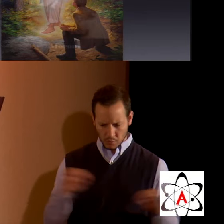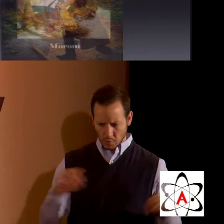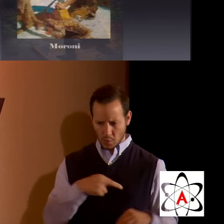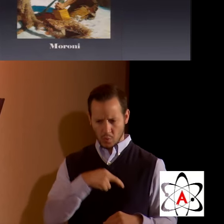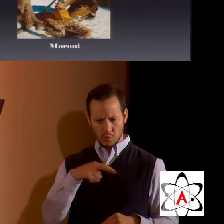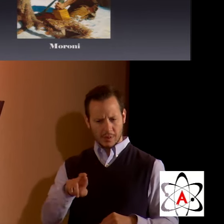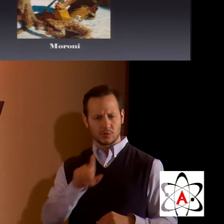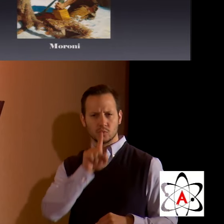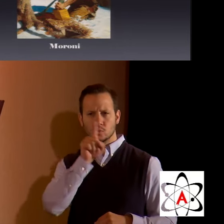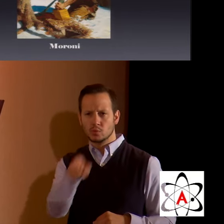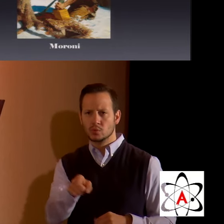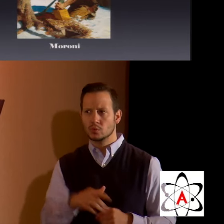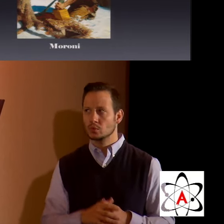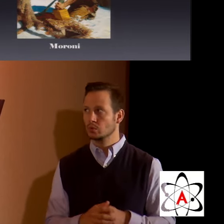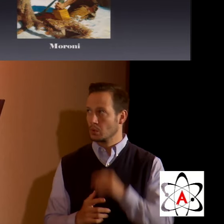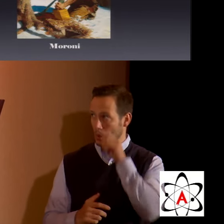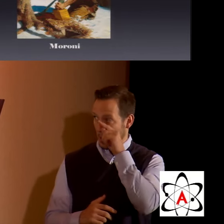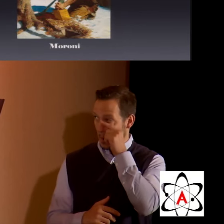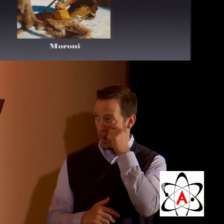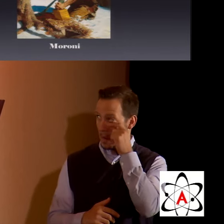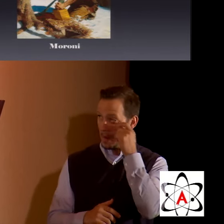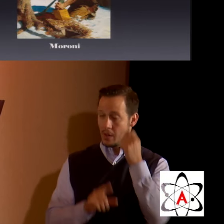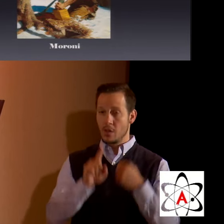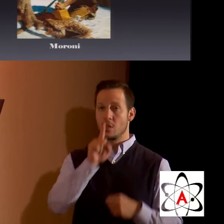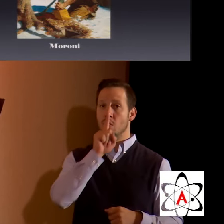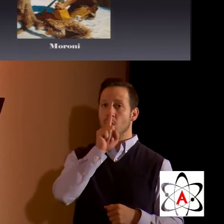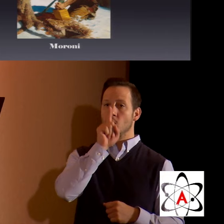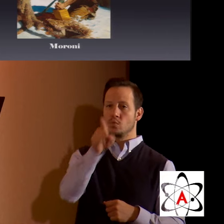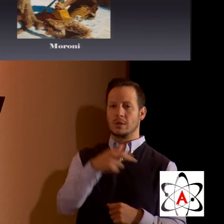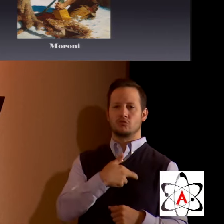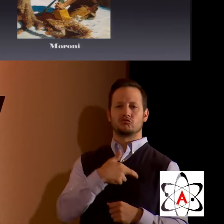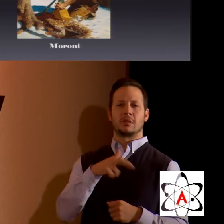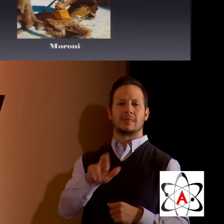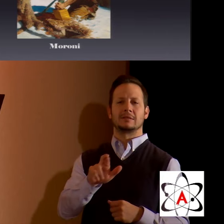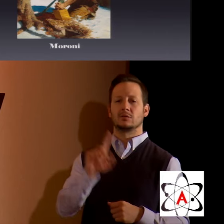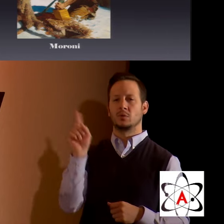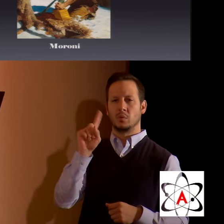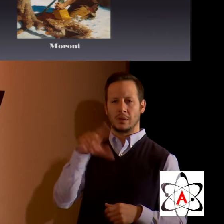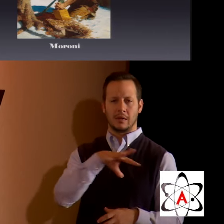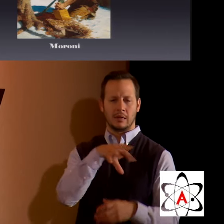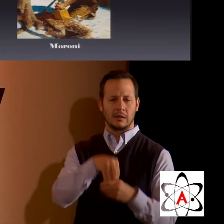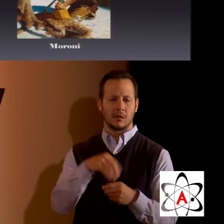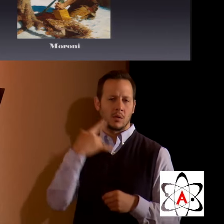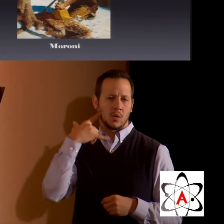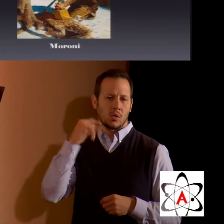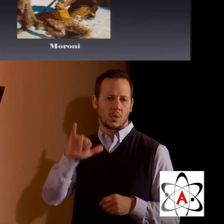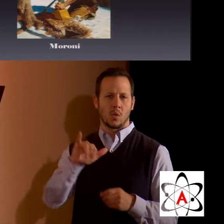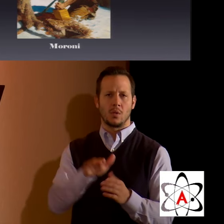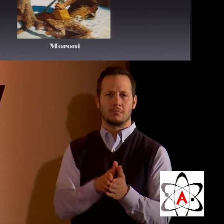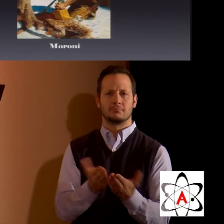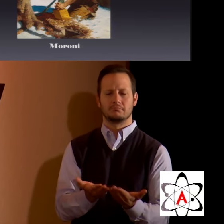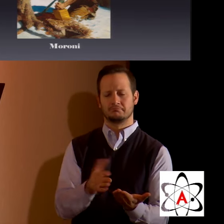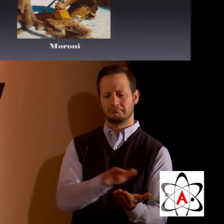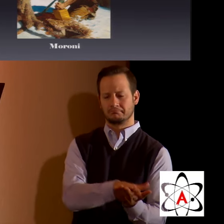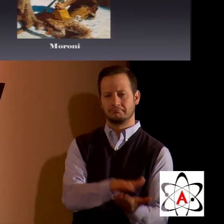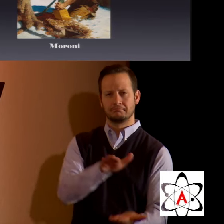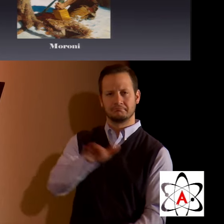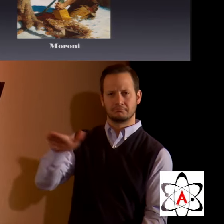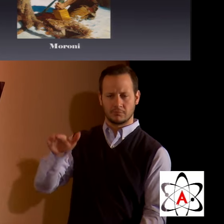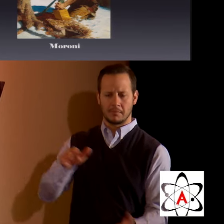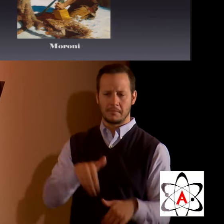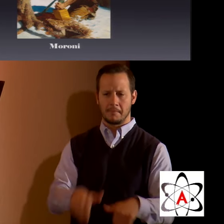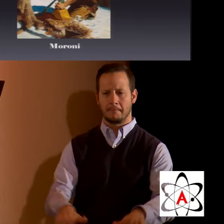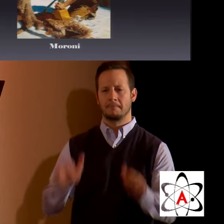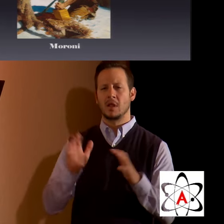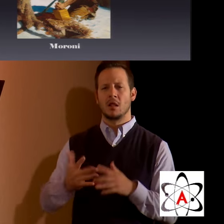religion was true. No, the real religion was contained in a set of gold plates buried by a